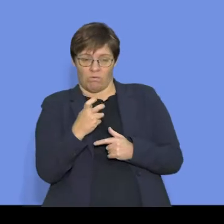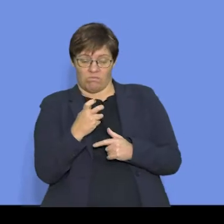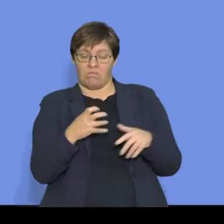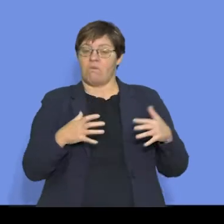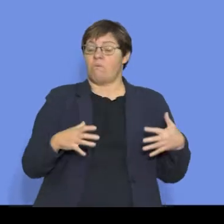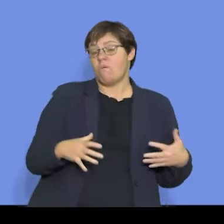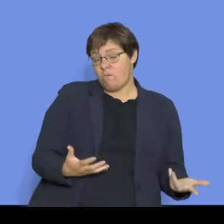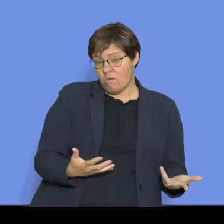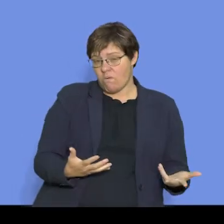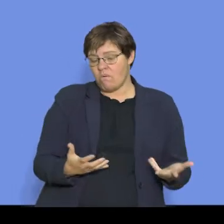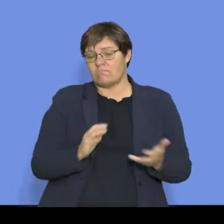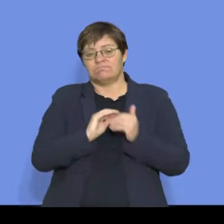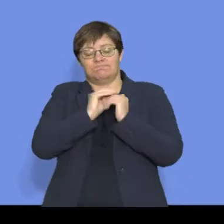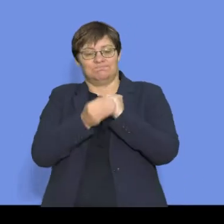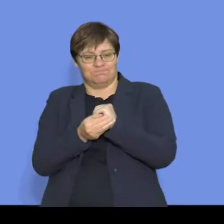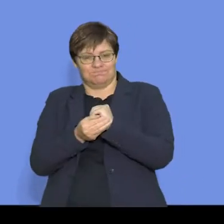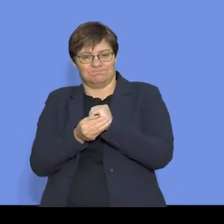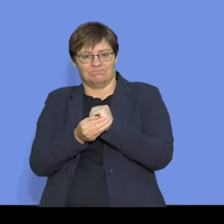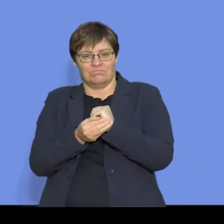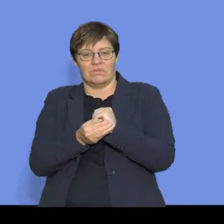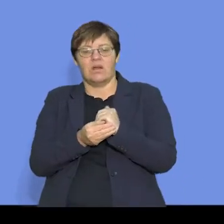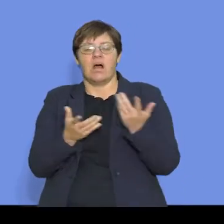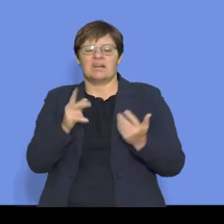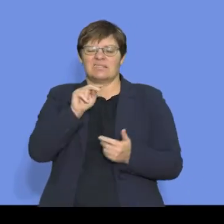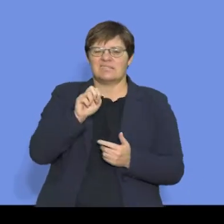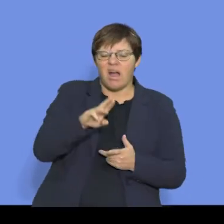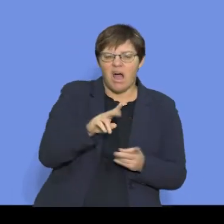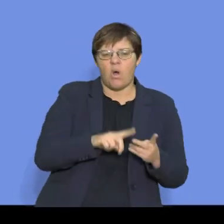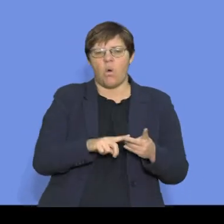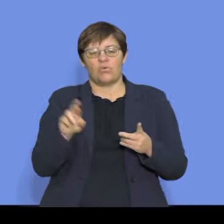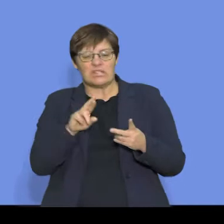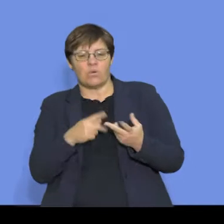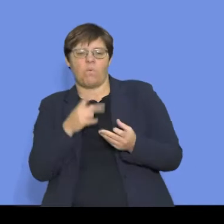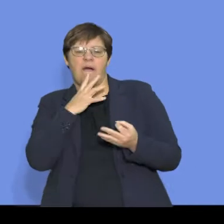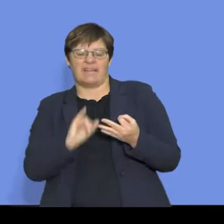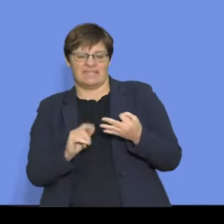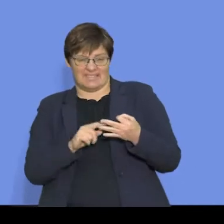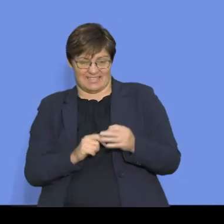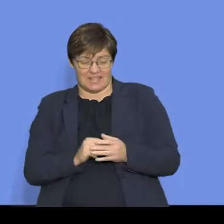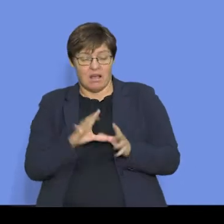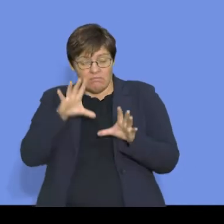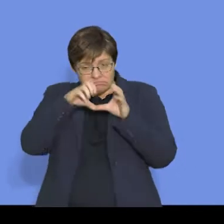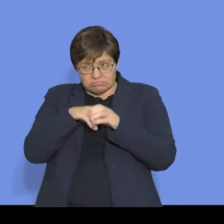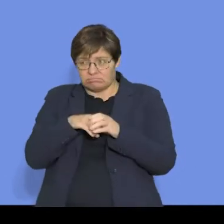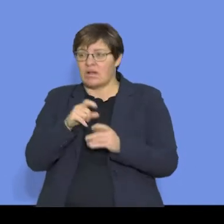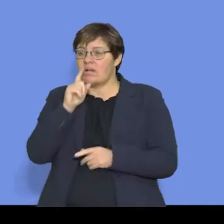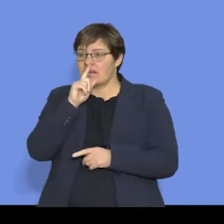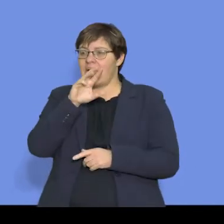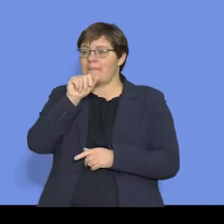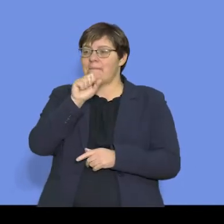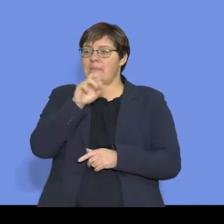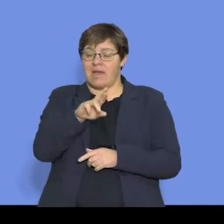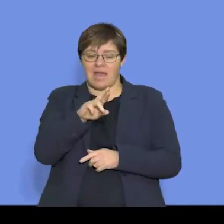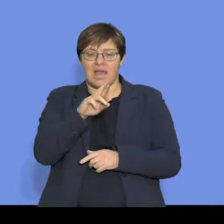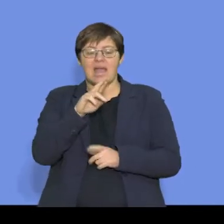coal, or it could be preserved in resin or tar or ice, and this is an example of